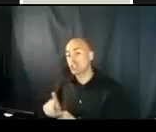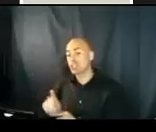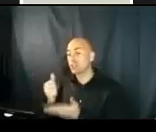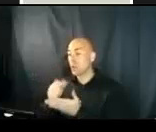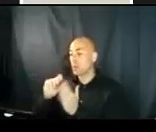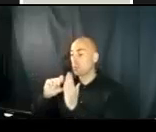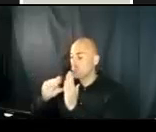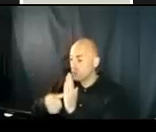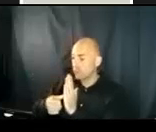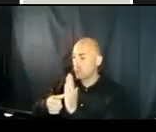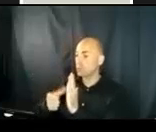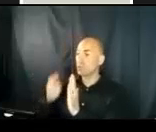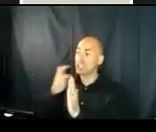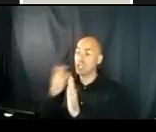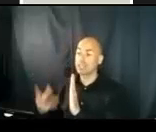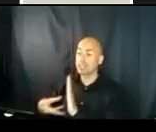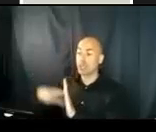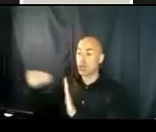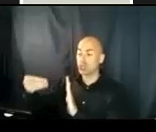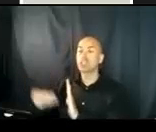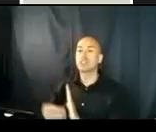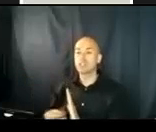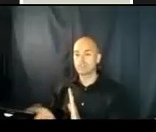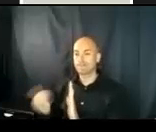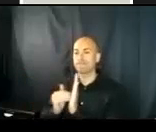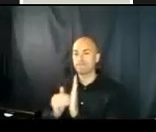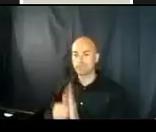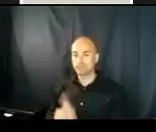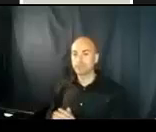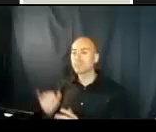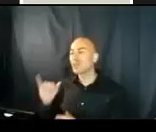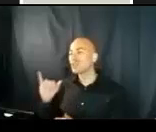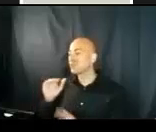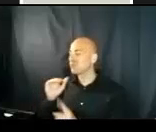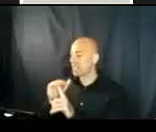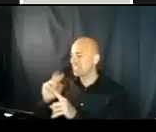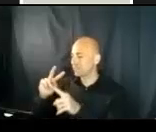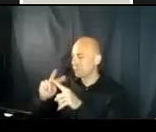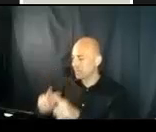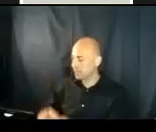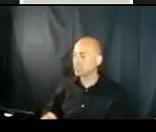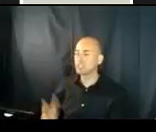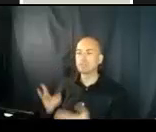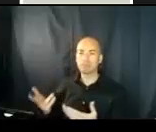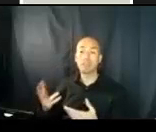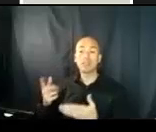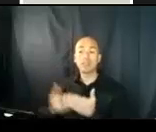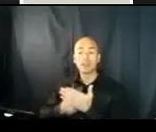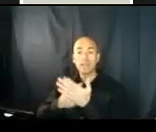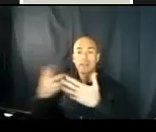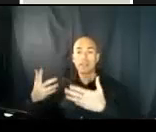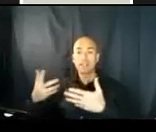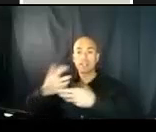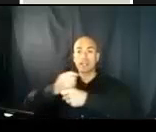learned, some activities that they just learned, and it reminds them some of the vocabulary. Sometimes these summary pages really help